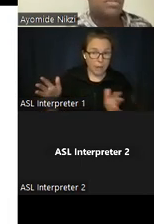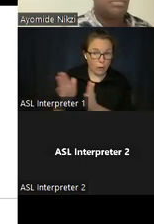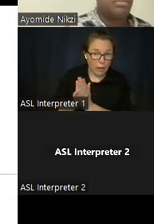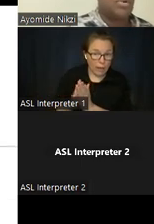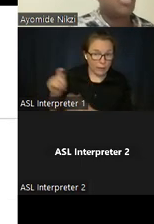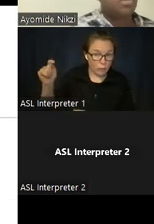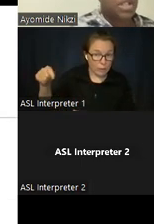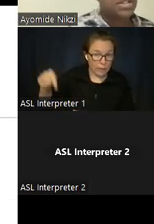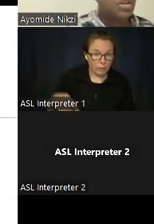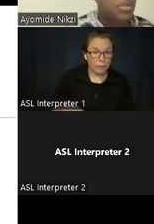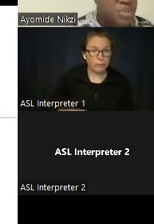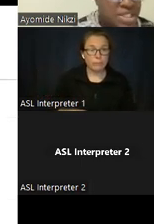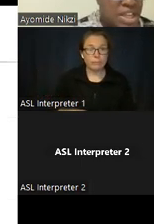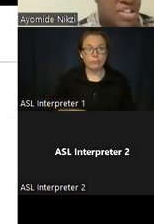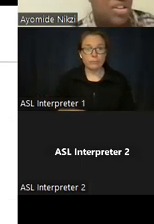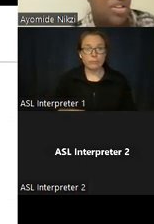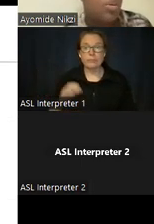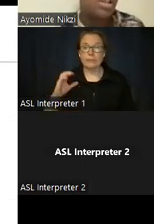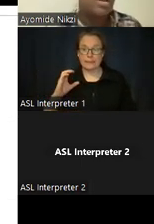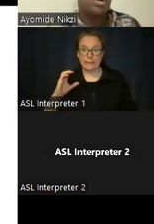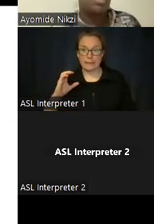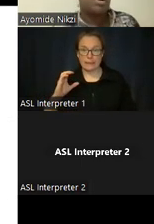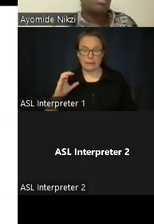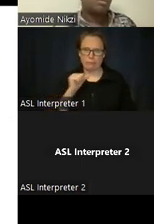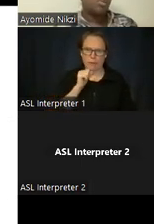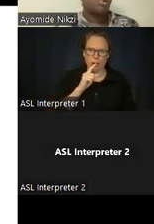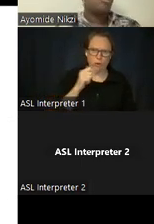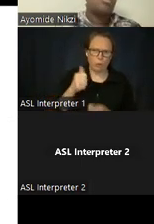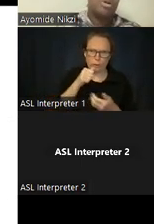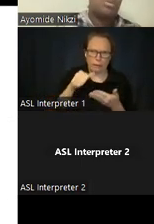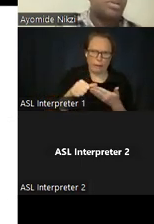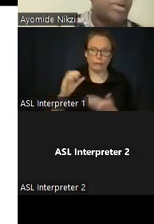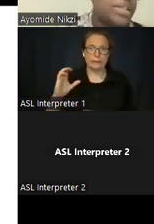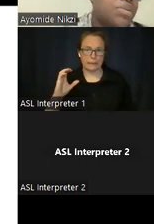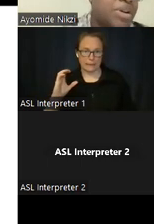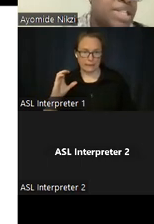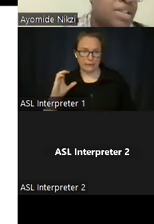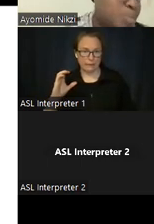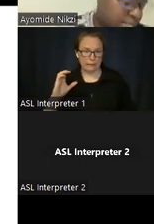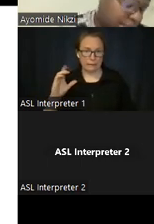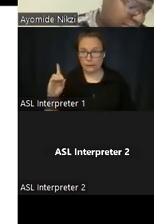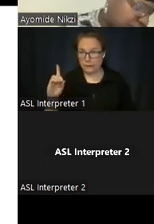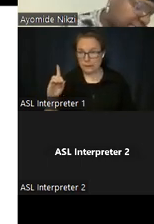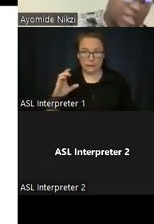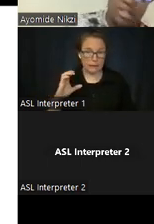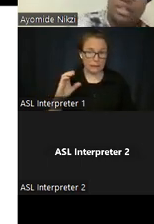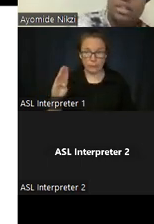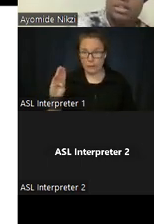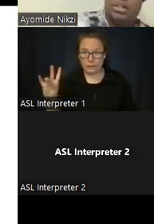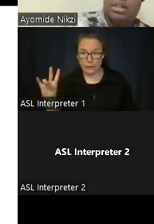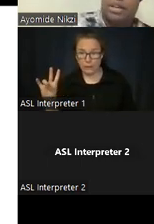to is BC. I just didn't know what letter we were on. Where we are at? So we are at C, no B7, just C.